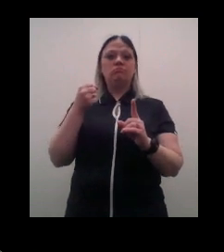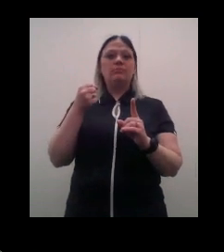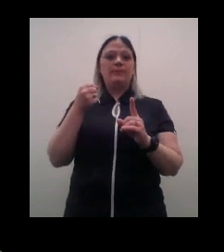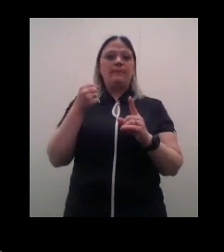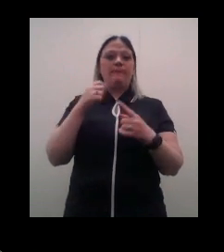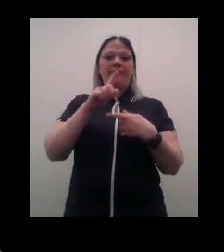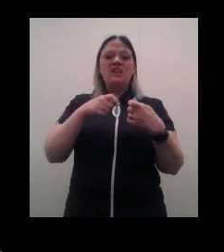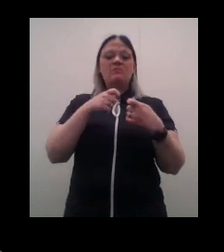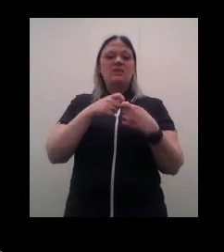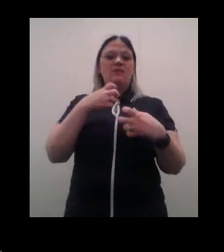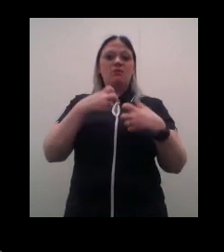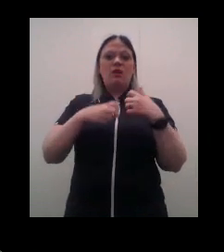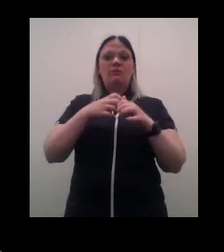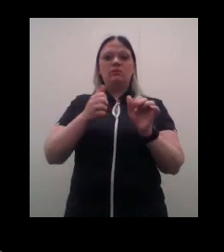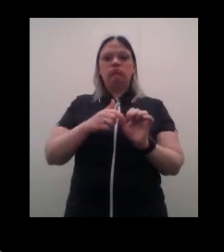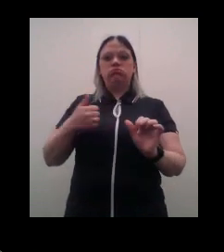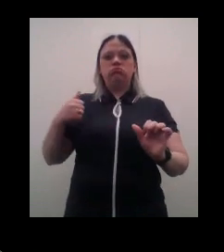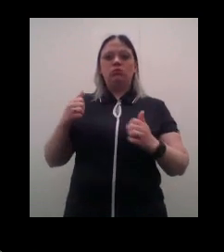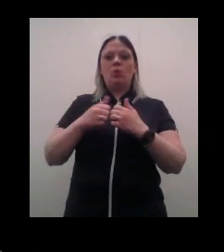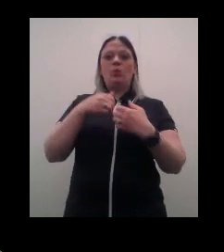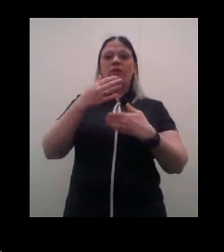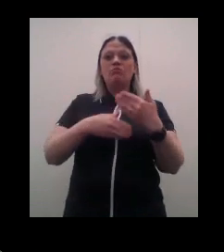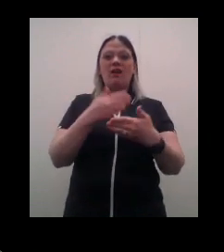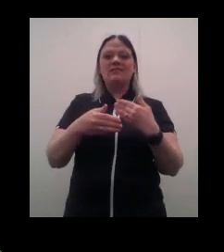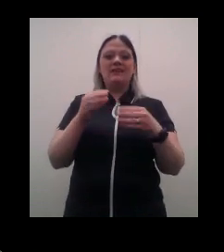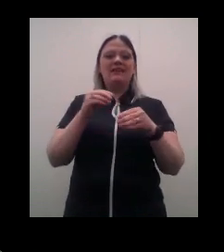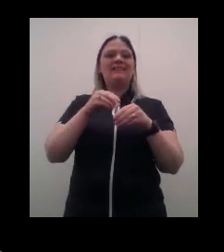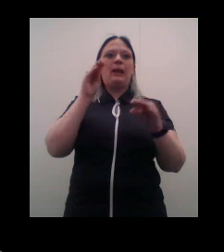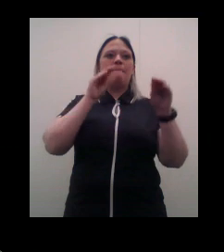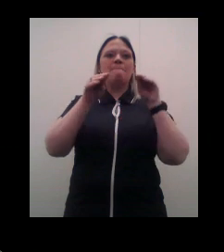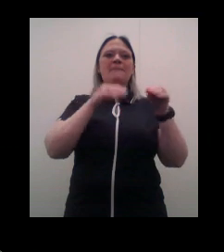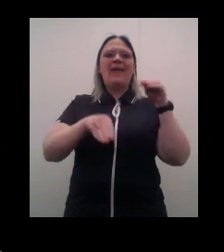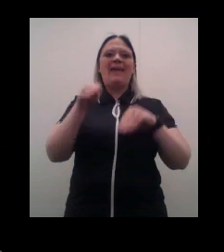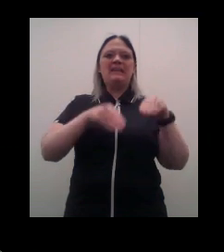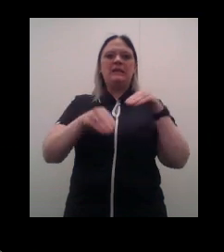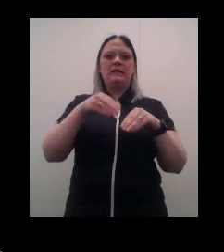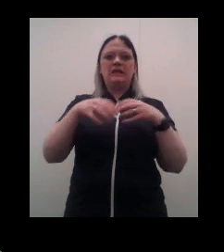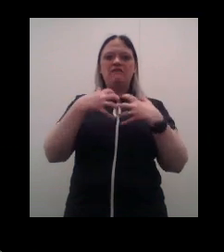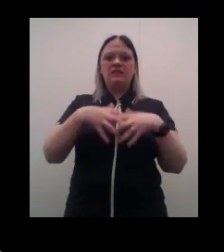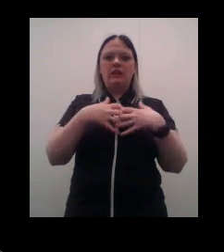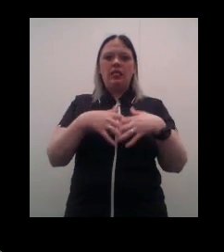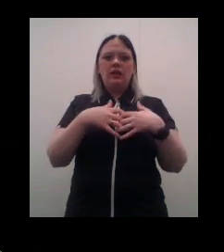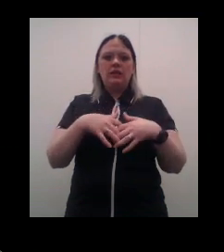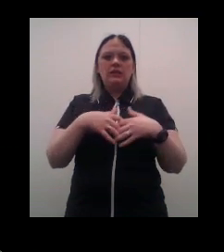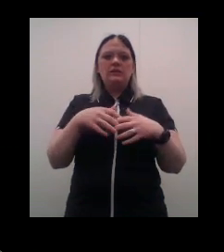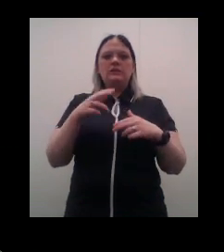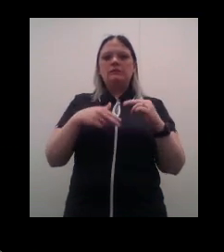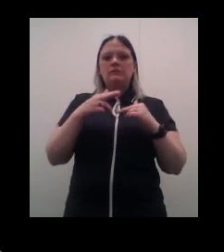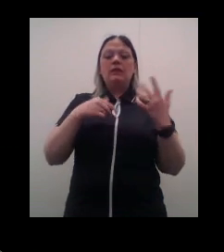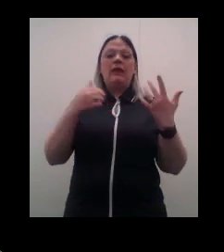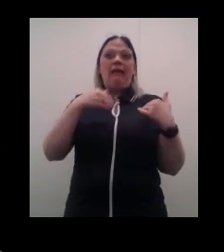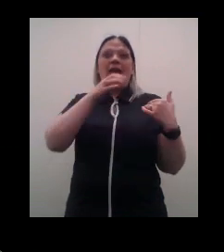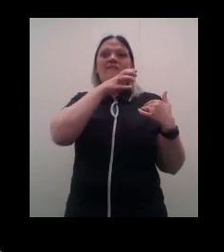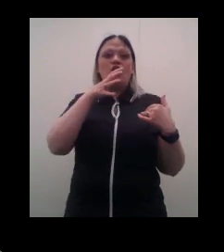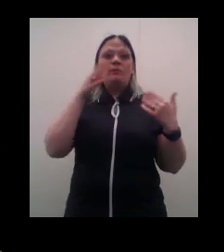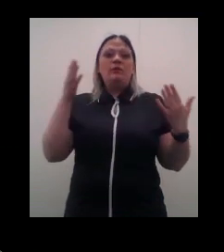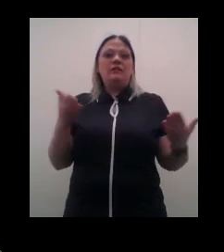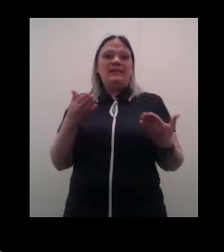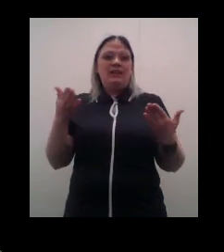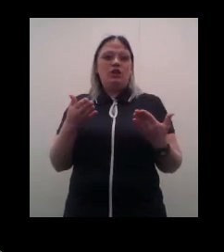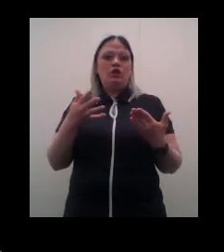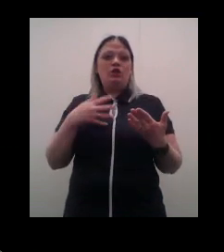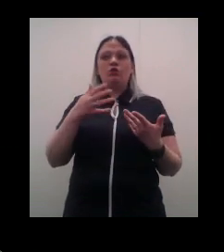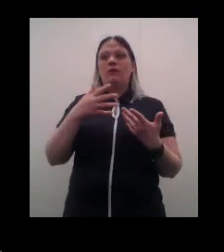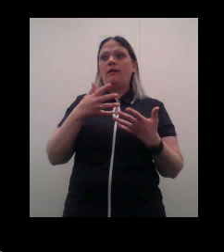certain problems and backlogs with processing and packing facilities. We know that there are farmers here that actually deal with